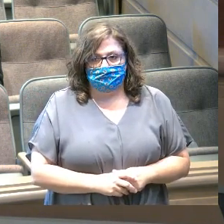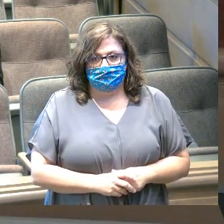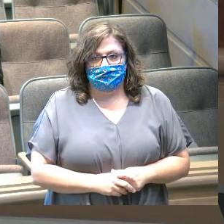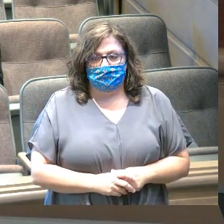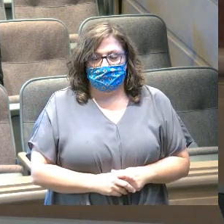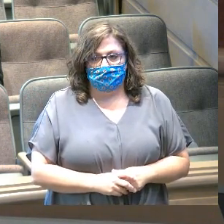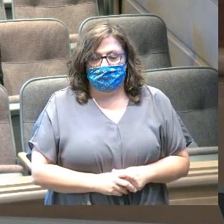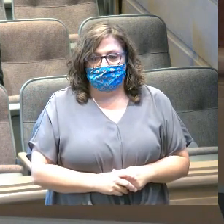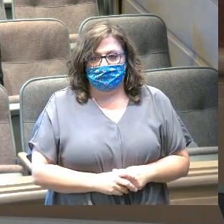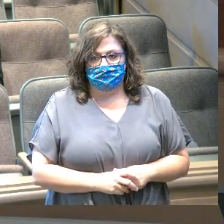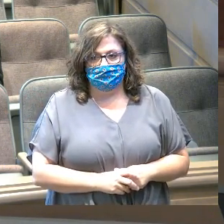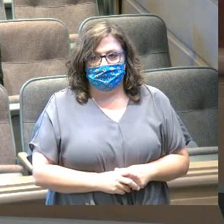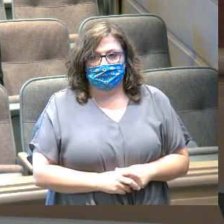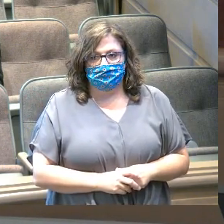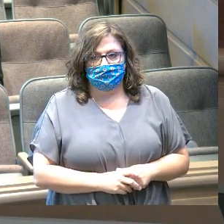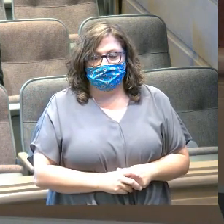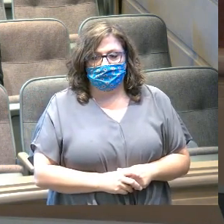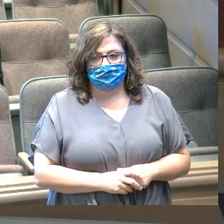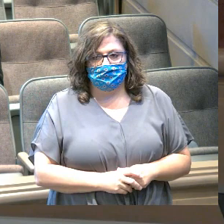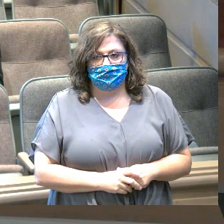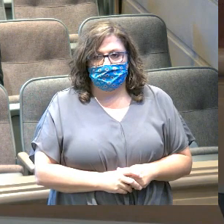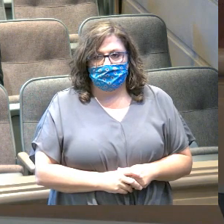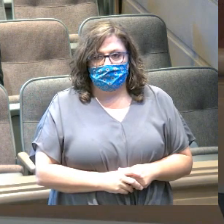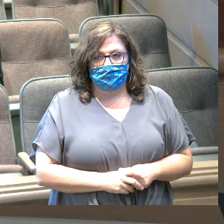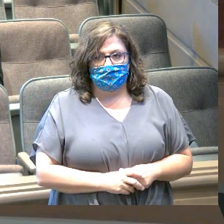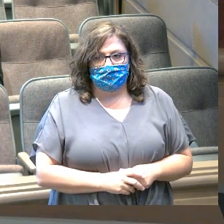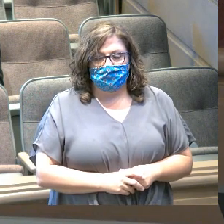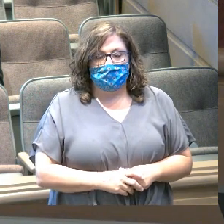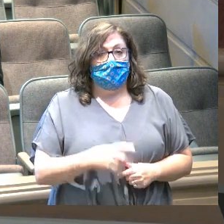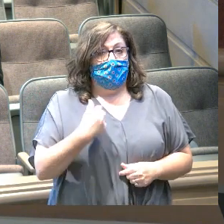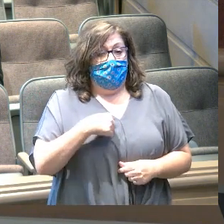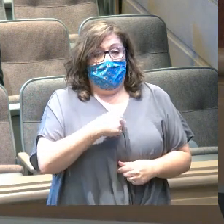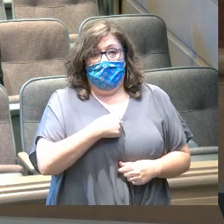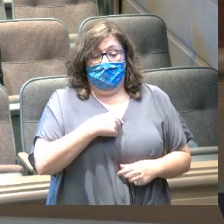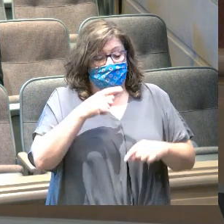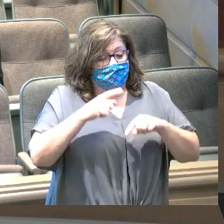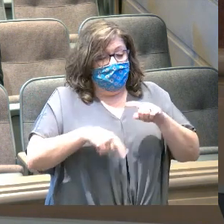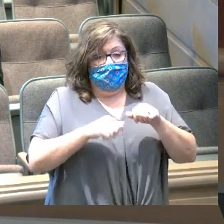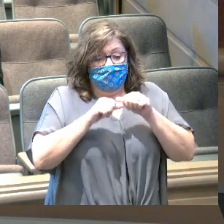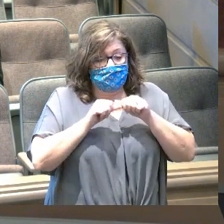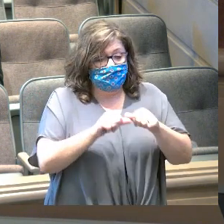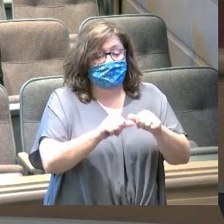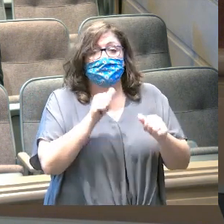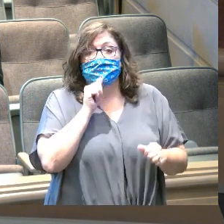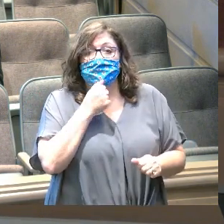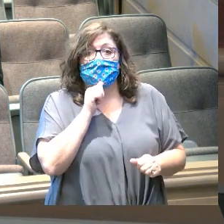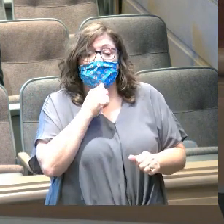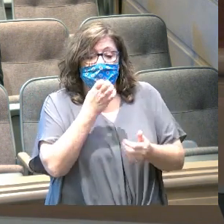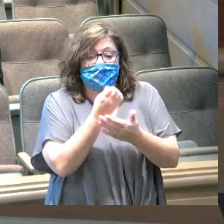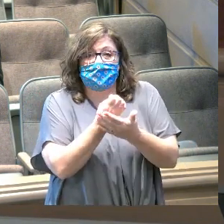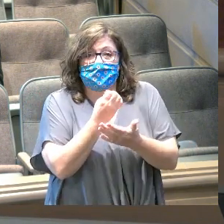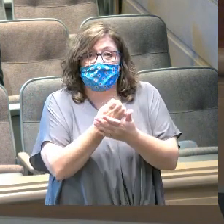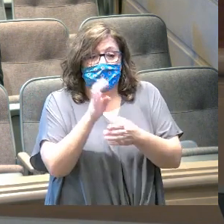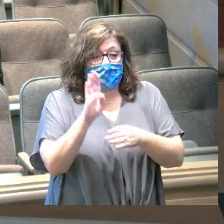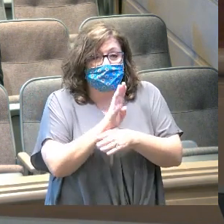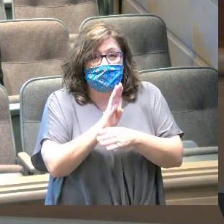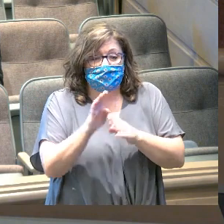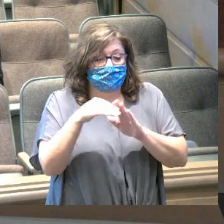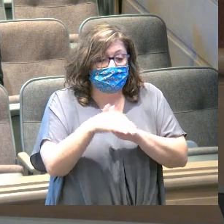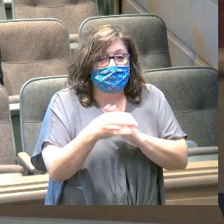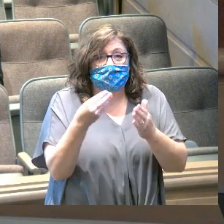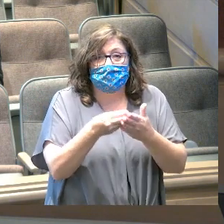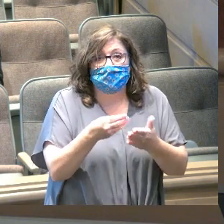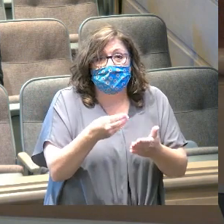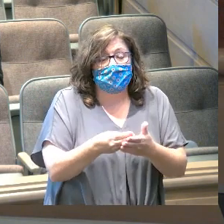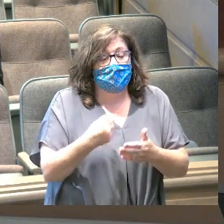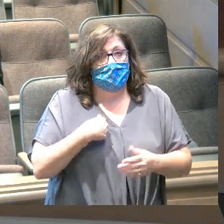this community to continue to suffer the tremendous amount of economic harm that it is continuing to suffer each and every day. And I don't mean that in terms of dollars and cents